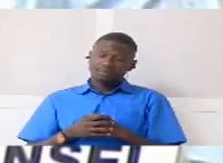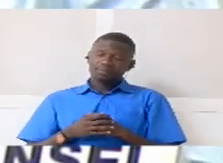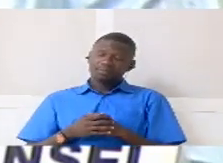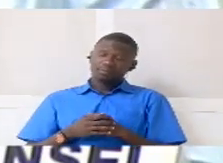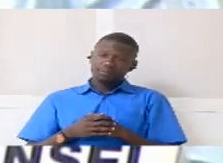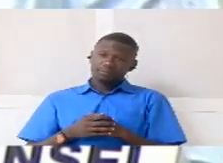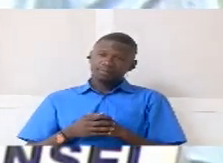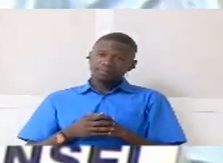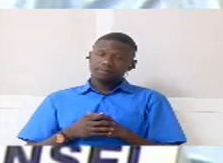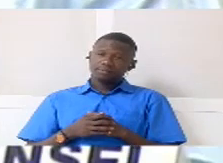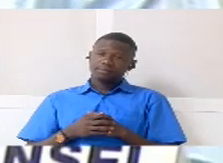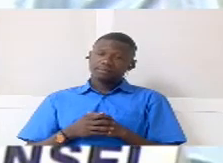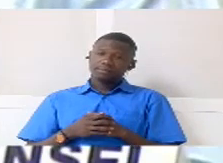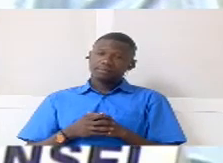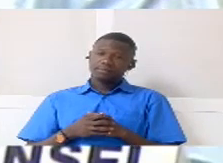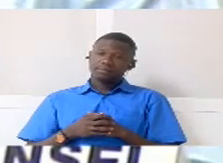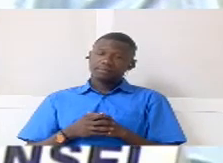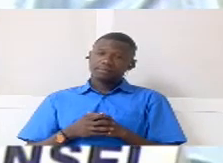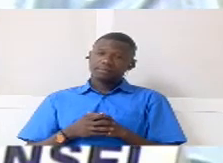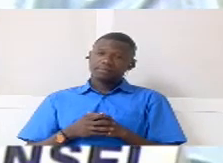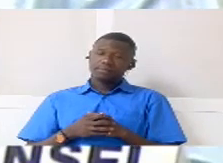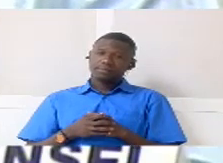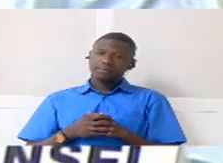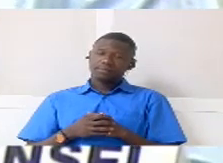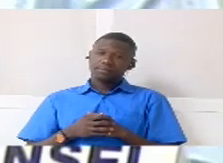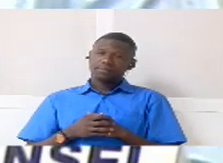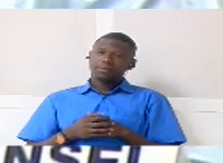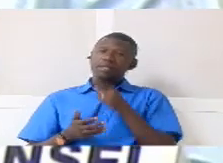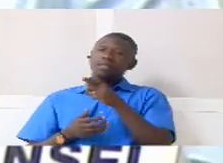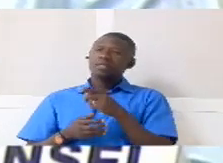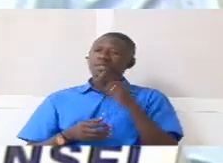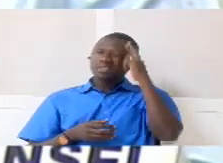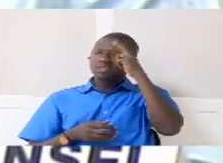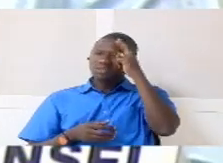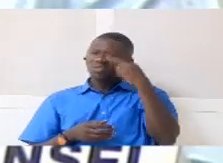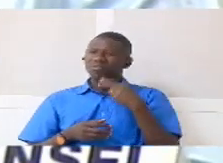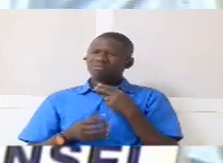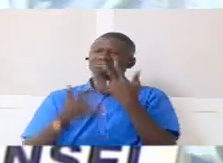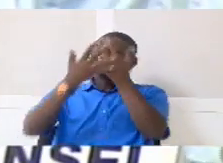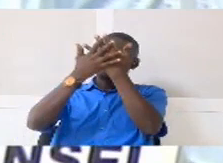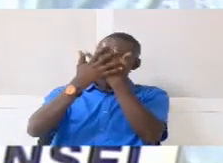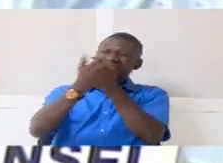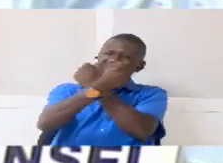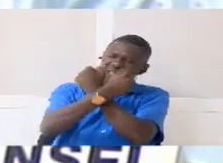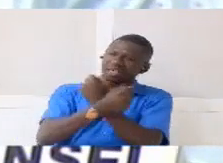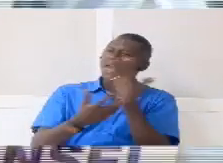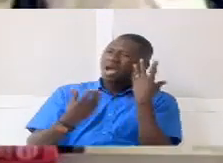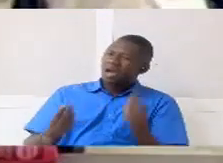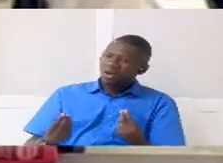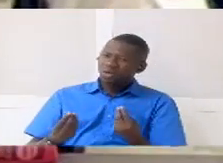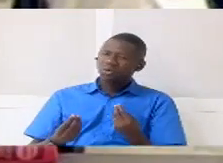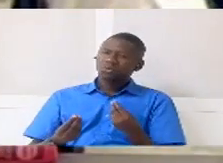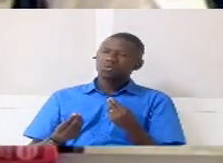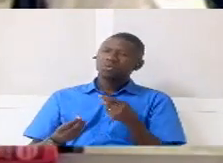nyanta la kulu lala nyaming. The purposes of prisons and how the prison has been discharging that